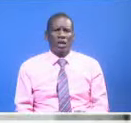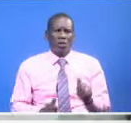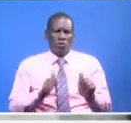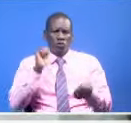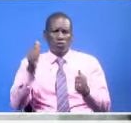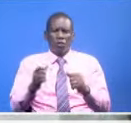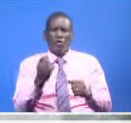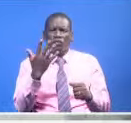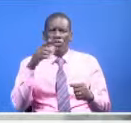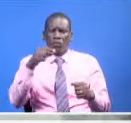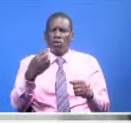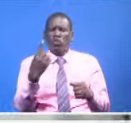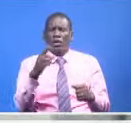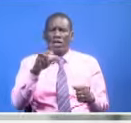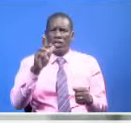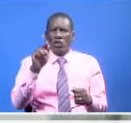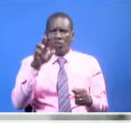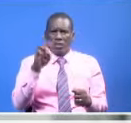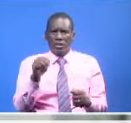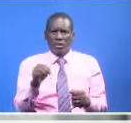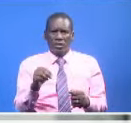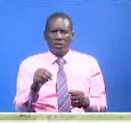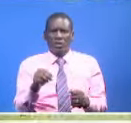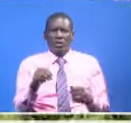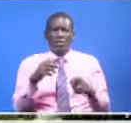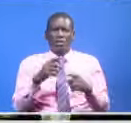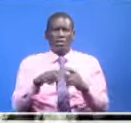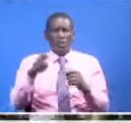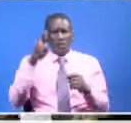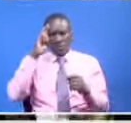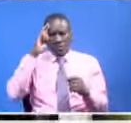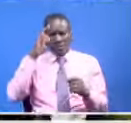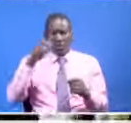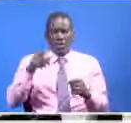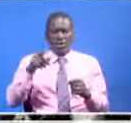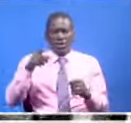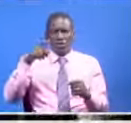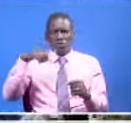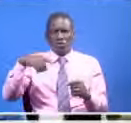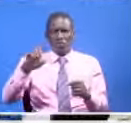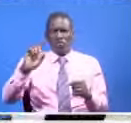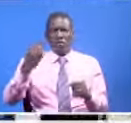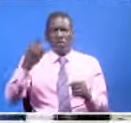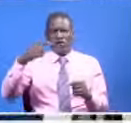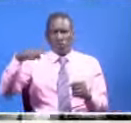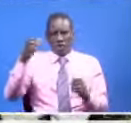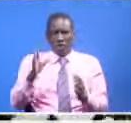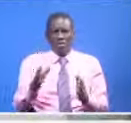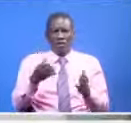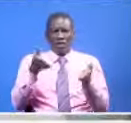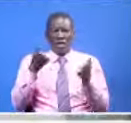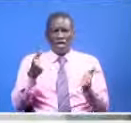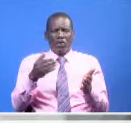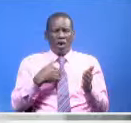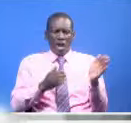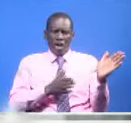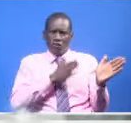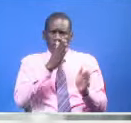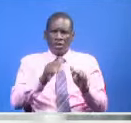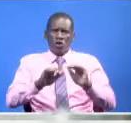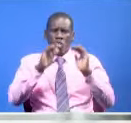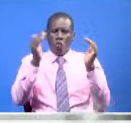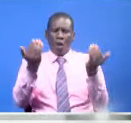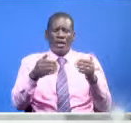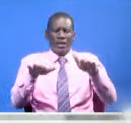5.1 kilometer. Nikaikumbuka kwa mshindi wa kwanza. Sasa niko na mpango ya World Under